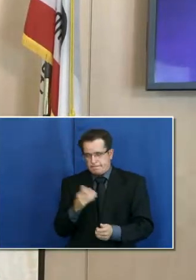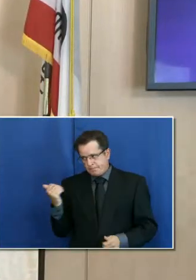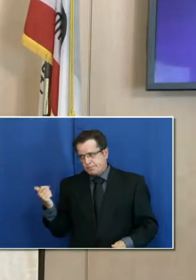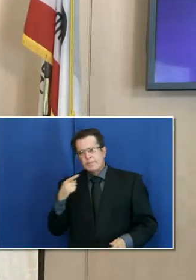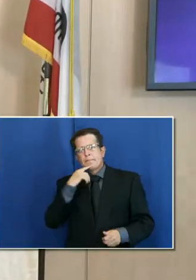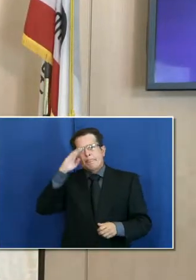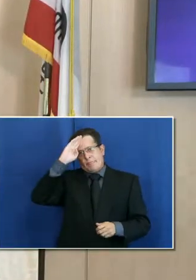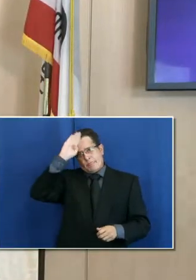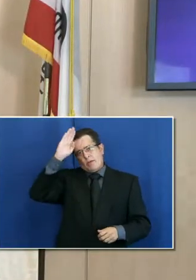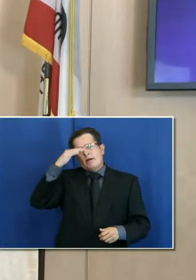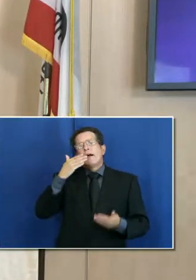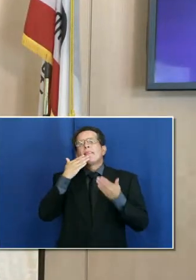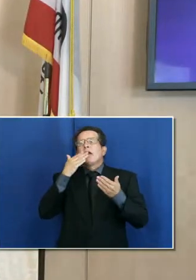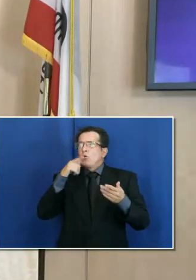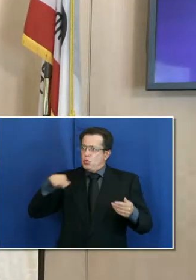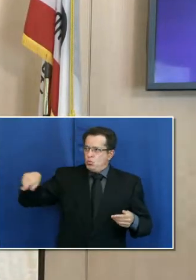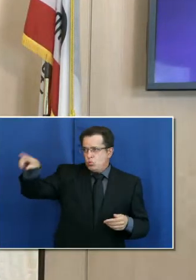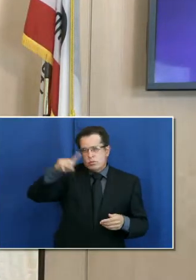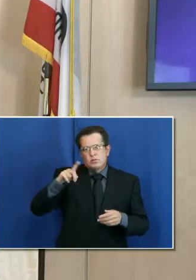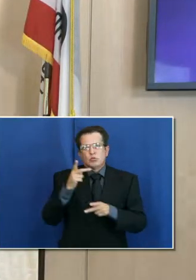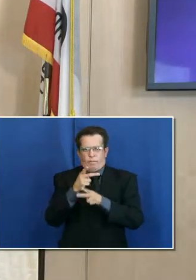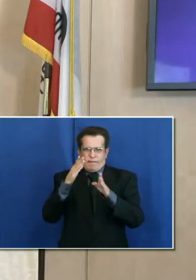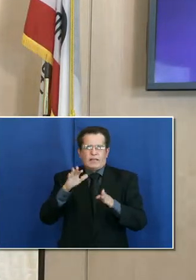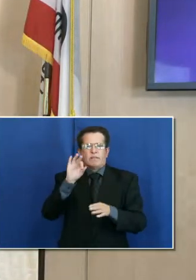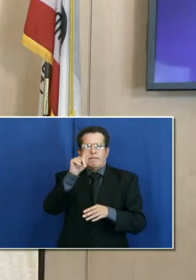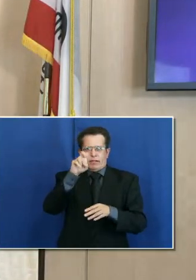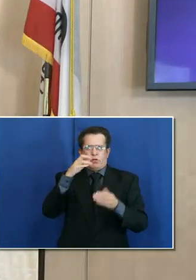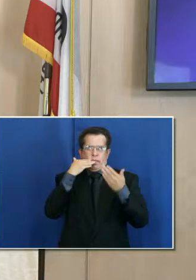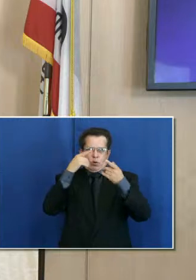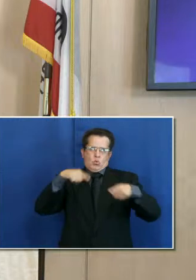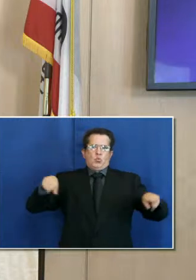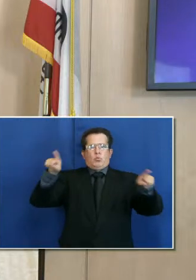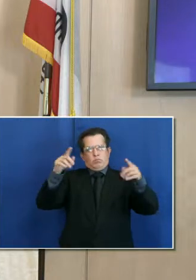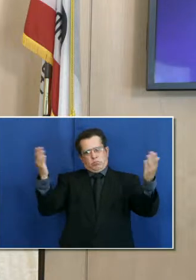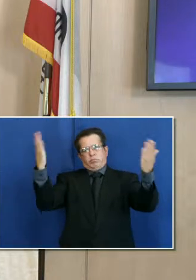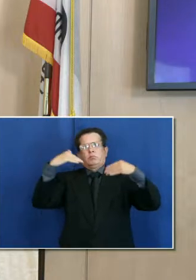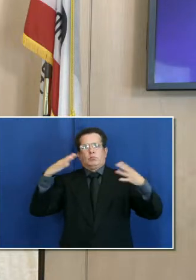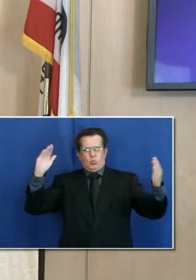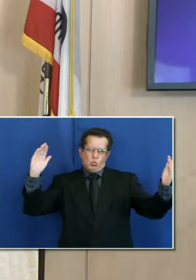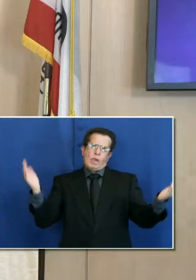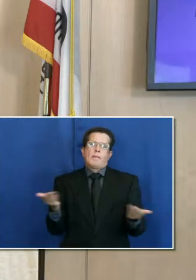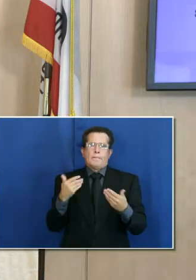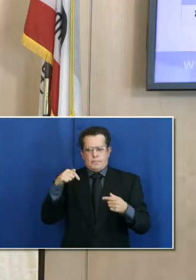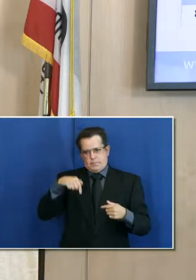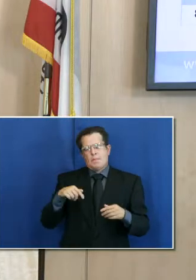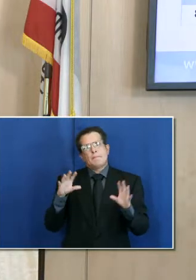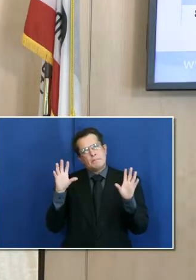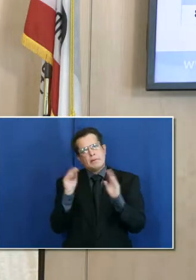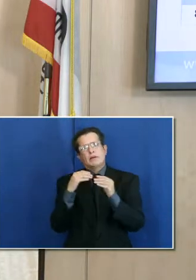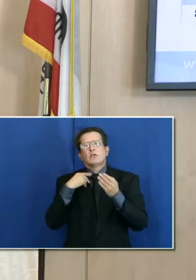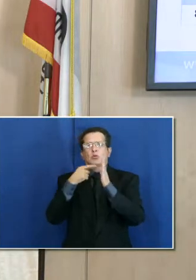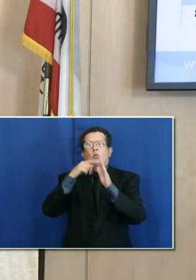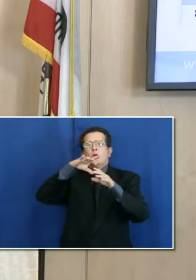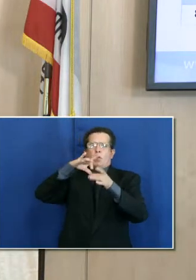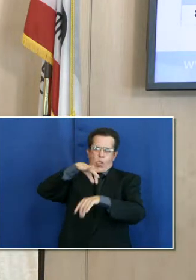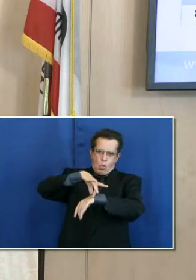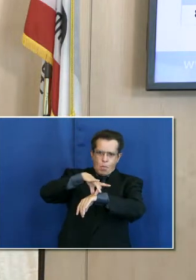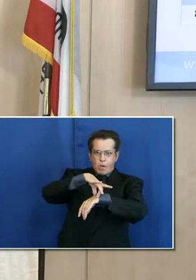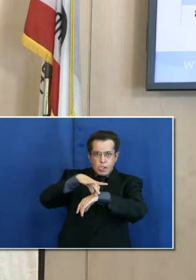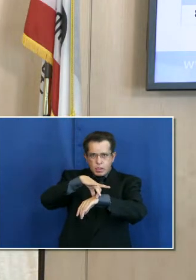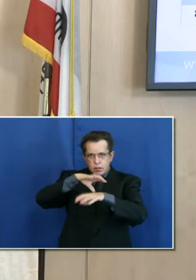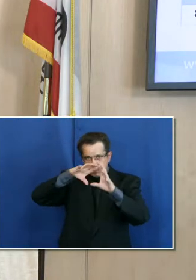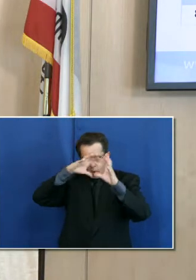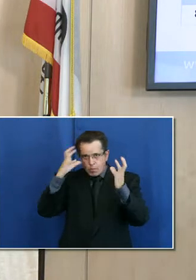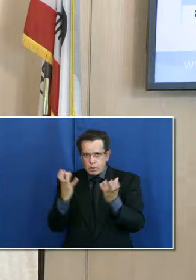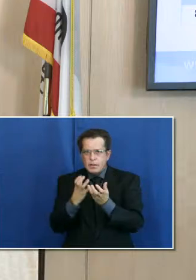Thank you, Supervisor Fletcher, and thanks to everyone for being at today's briefing. All global, national, and state statistics are